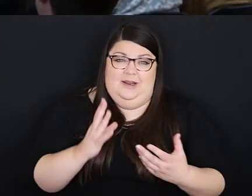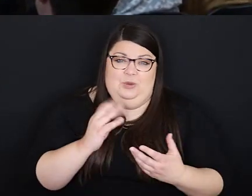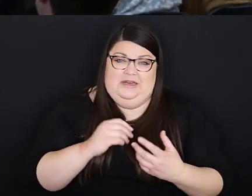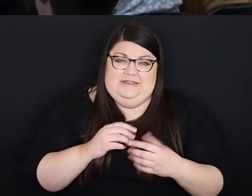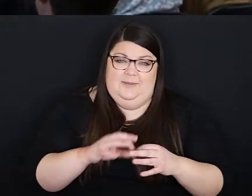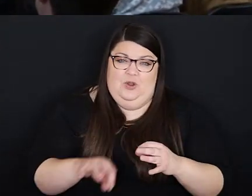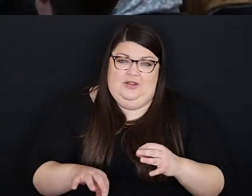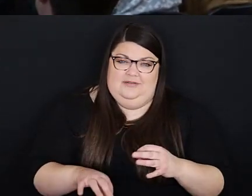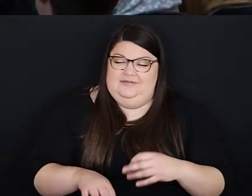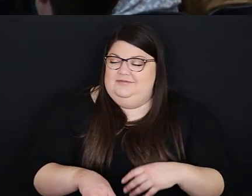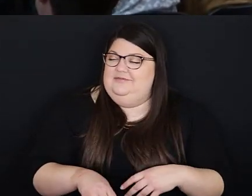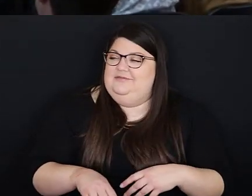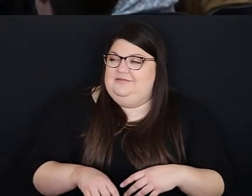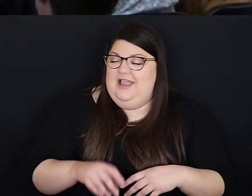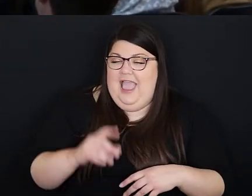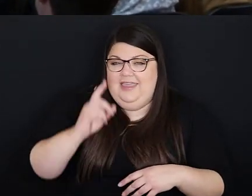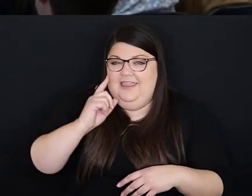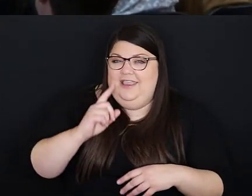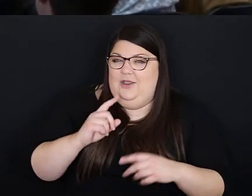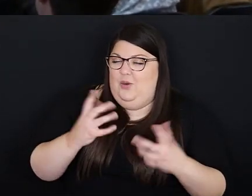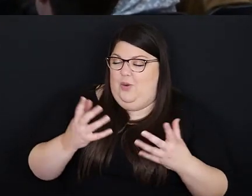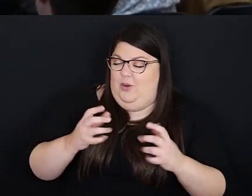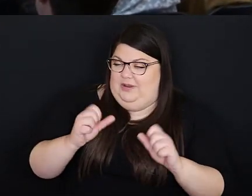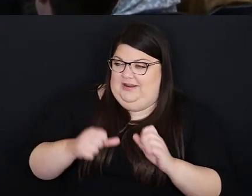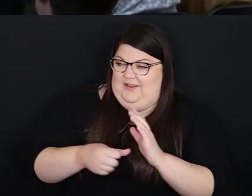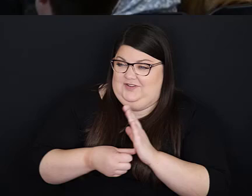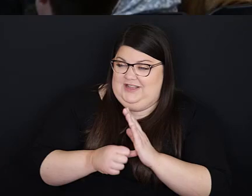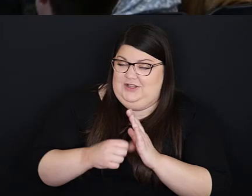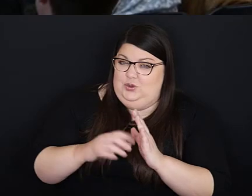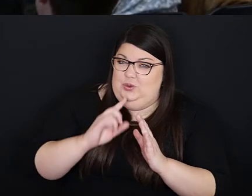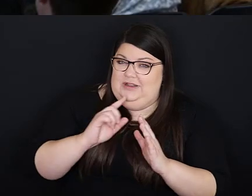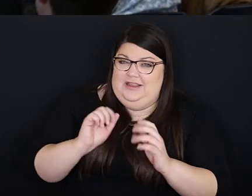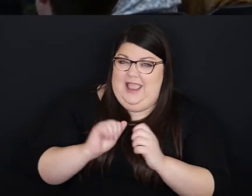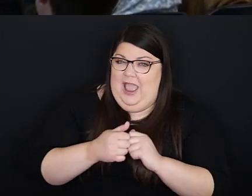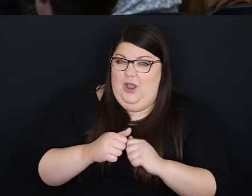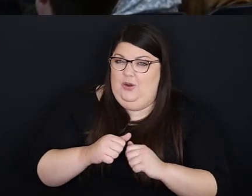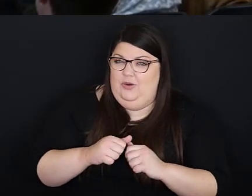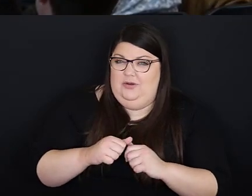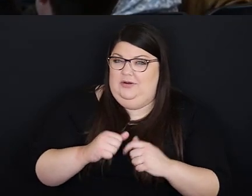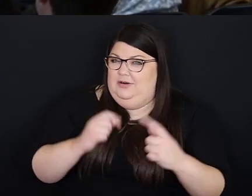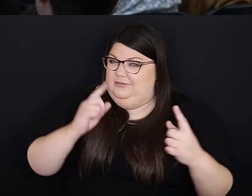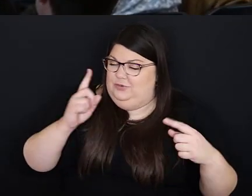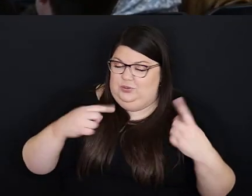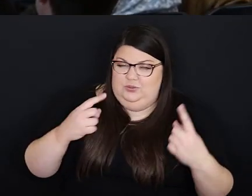pretty simple. I think what can't be overstated is really how radical it was to